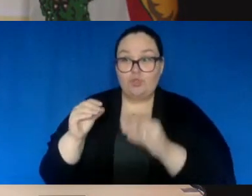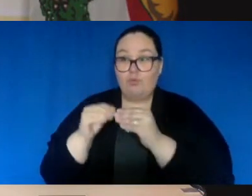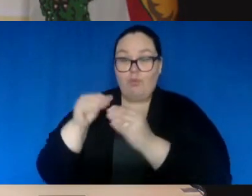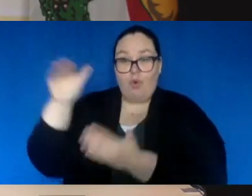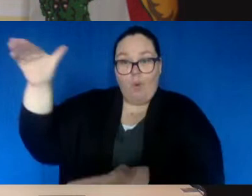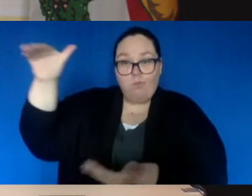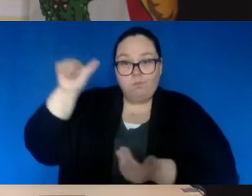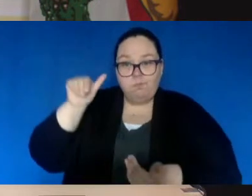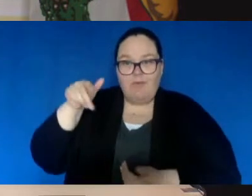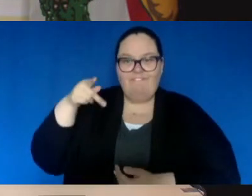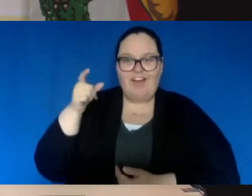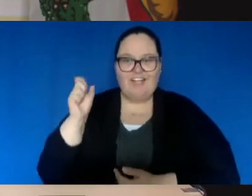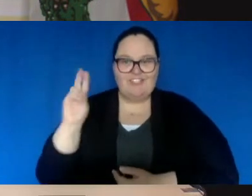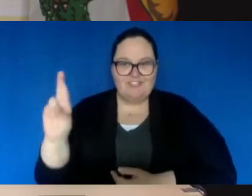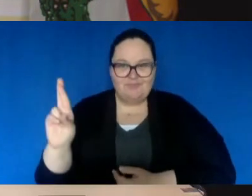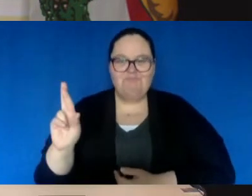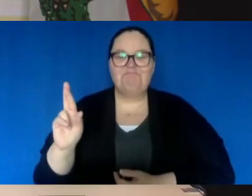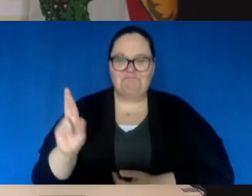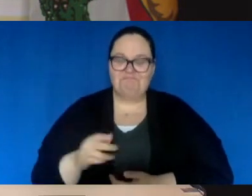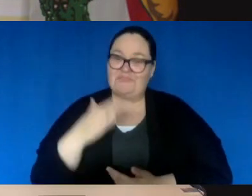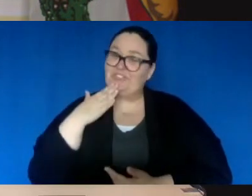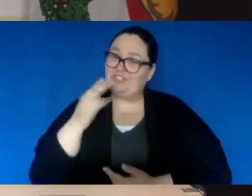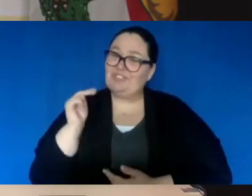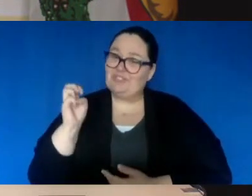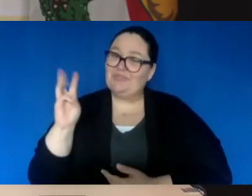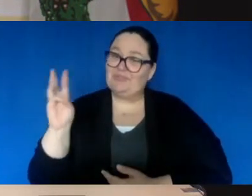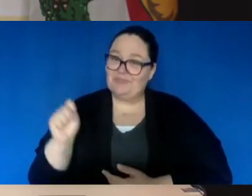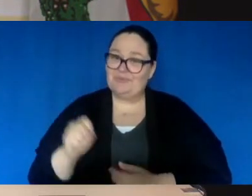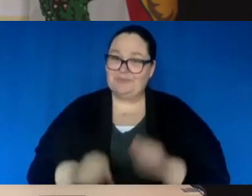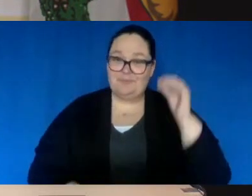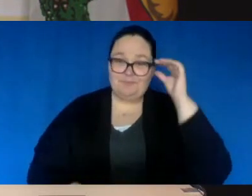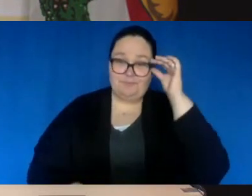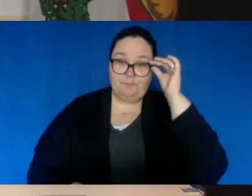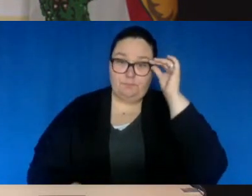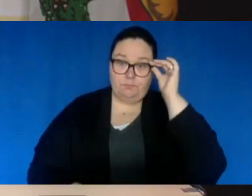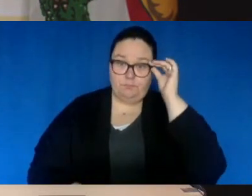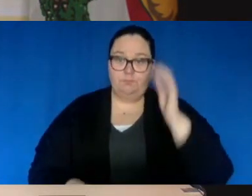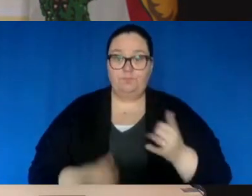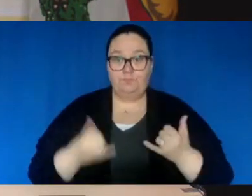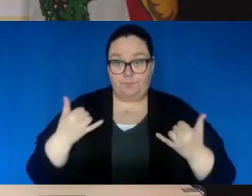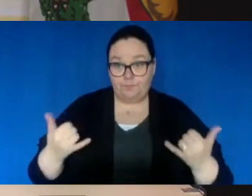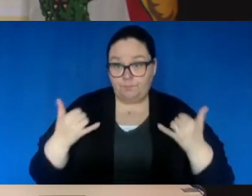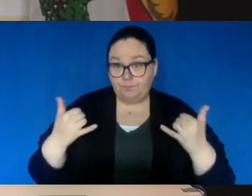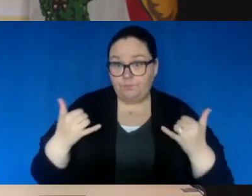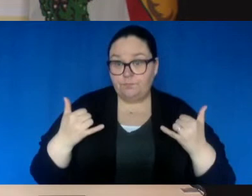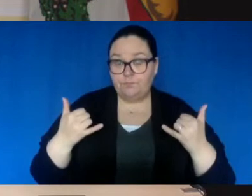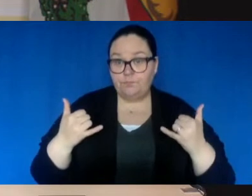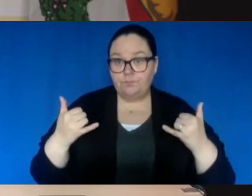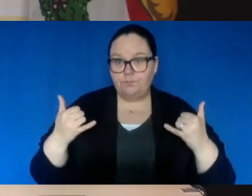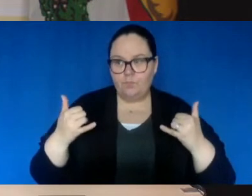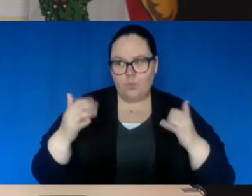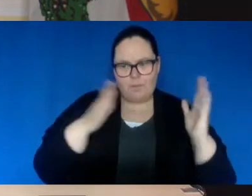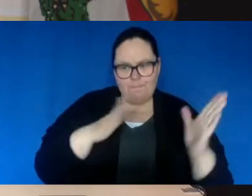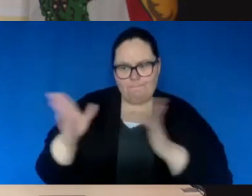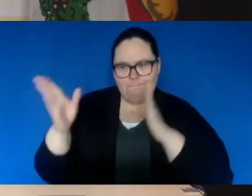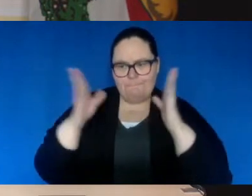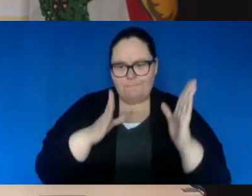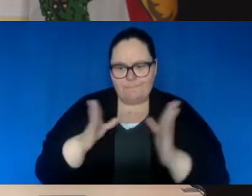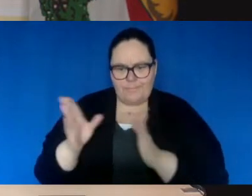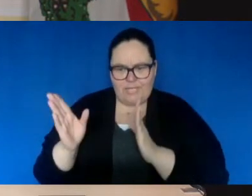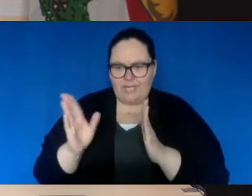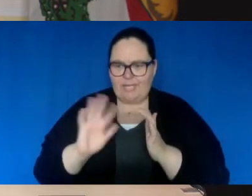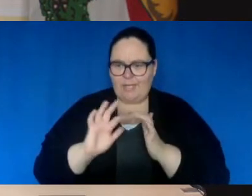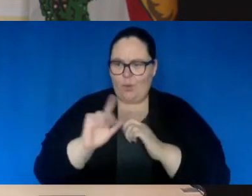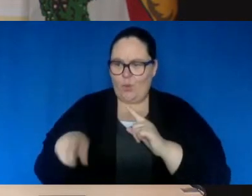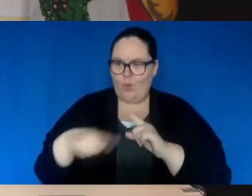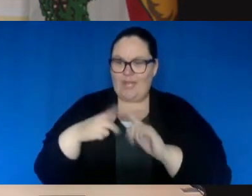of doses of the Pfizer vaccine. We're currently planning for how early we can begin offering those